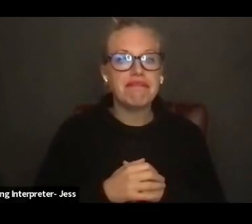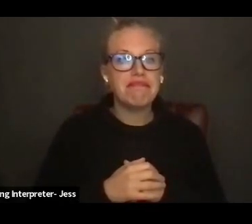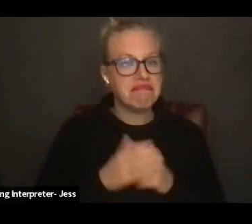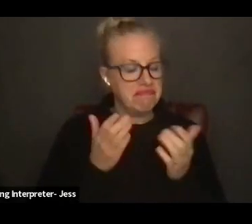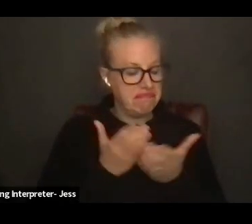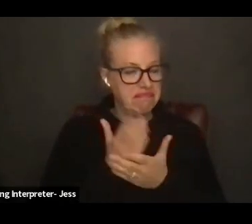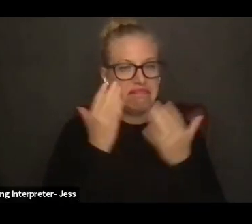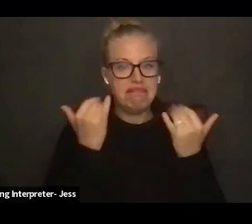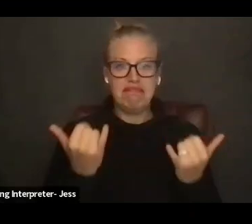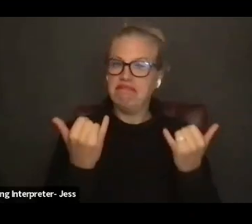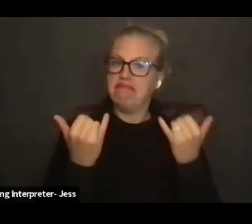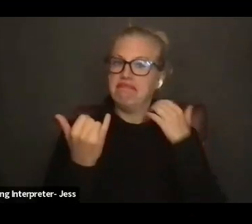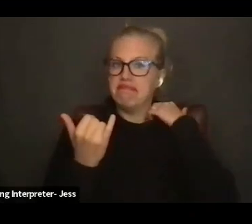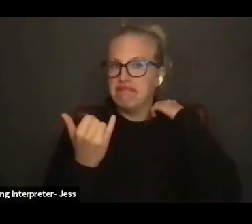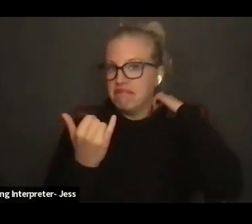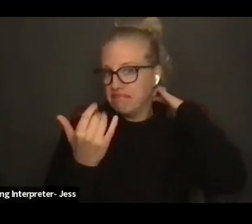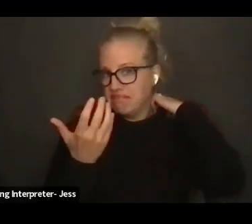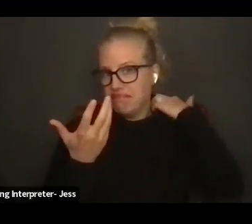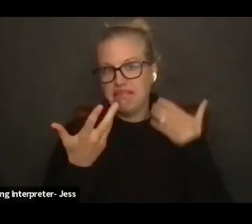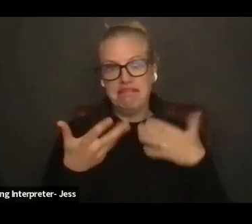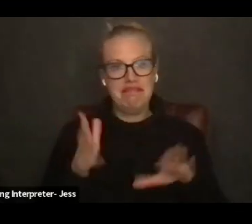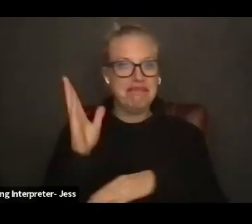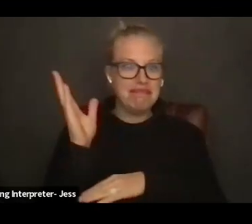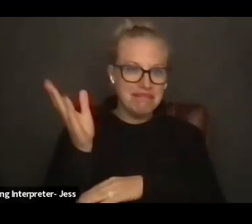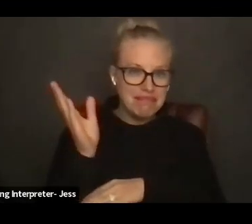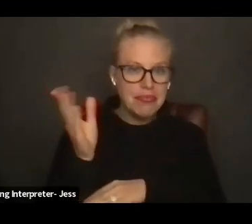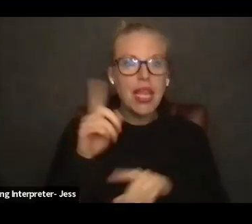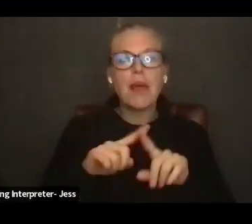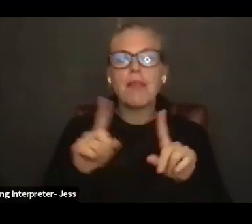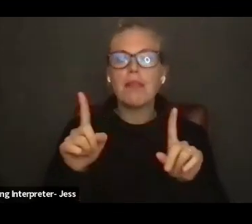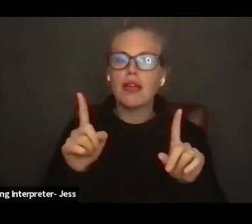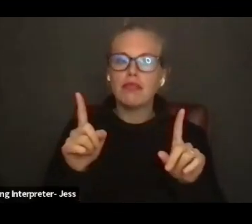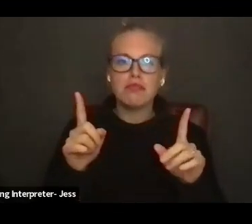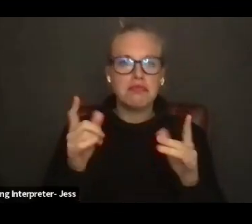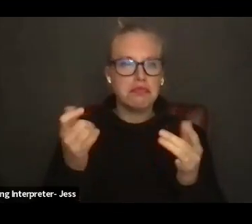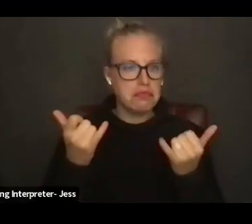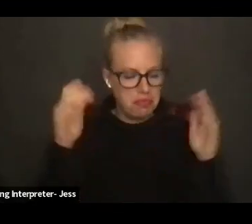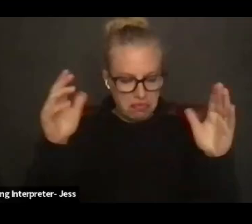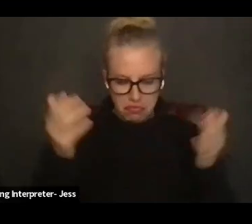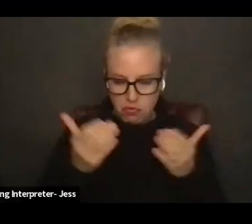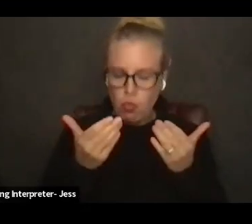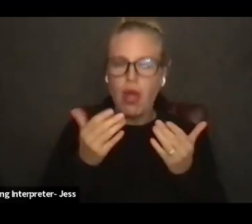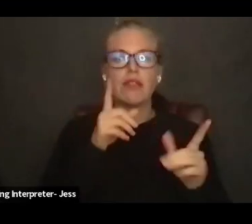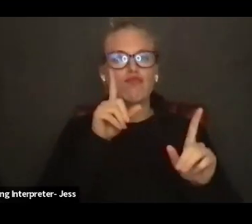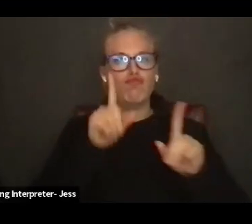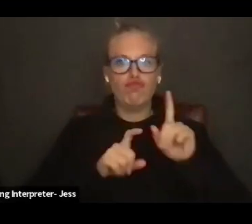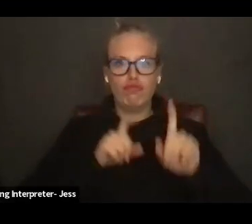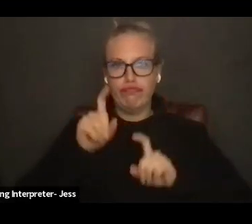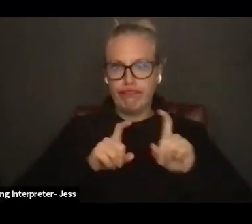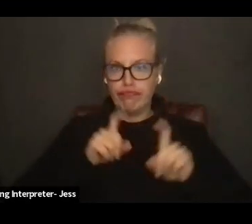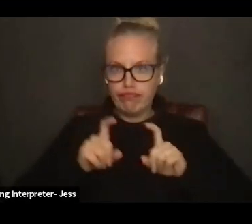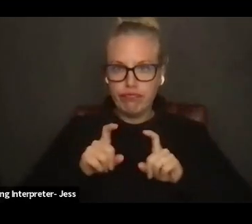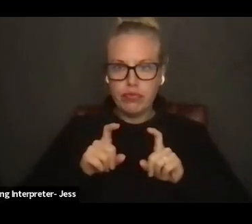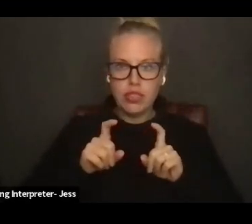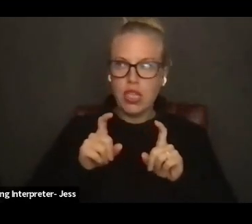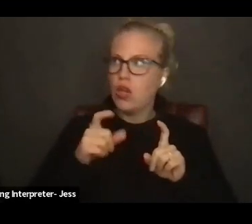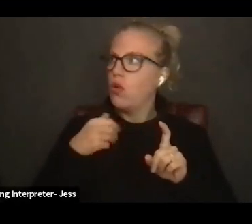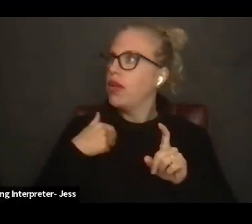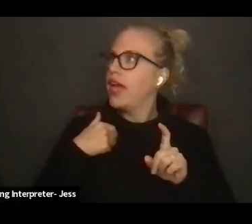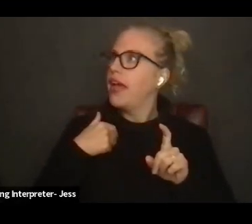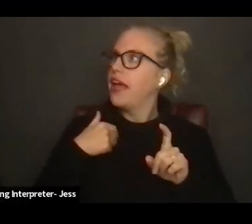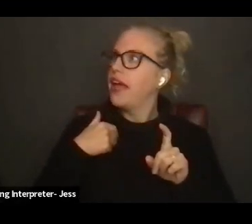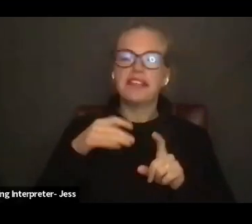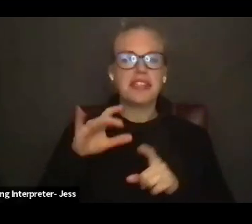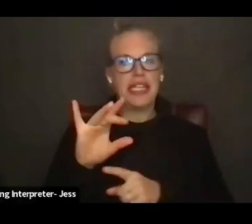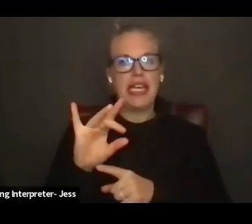All right, so we are done with those, but I'm happy to answer any questions because we do have